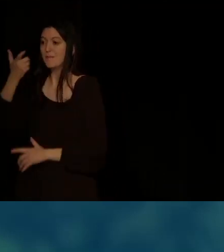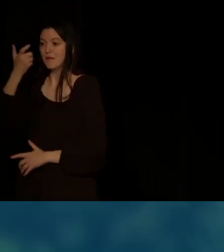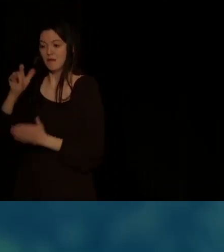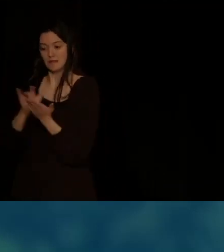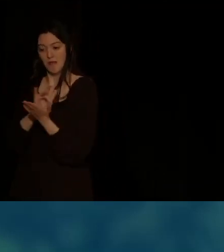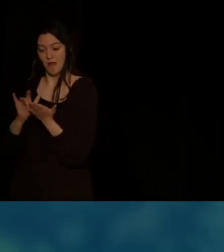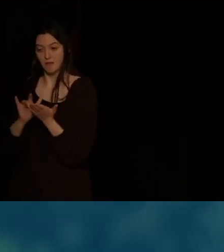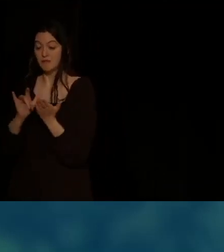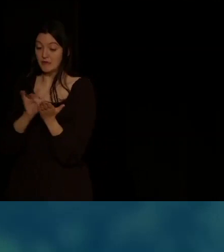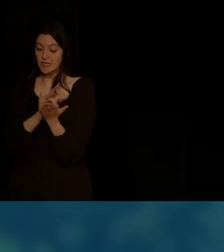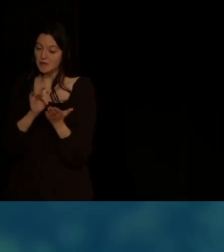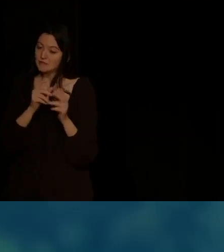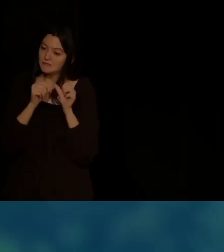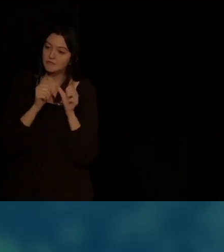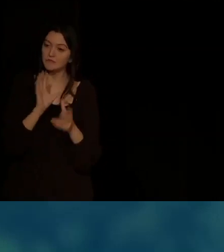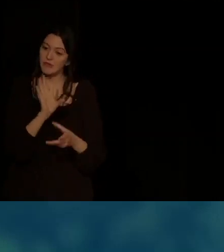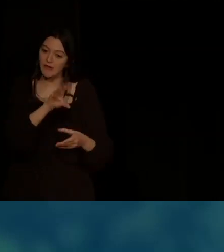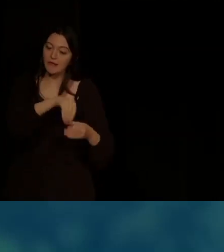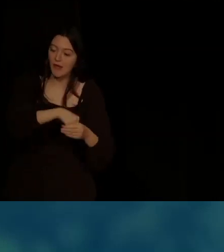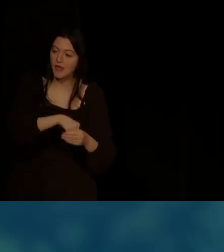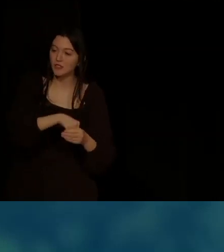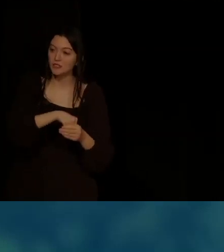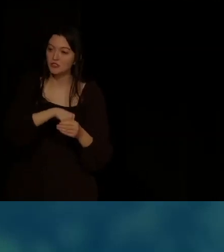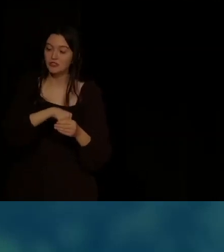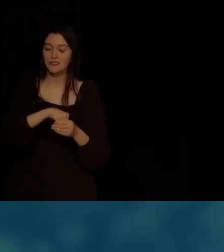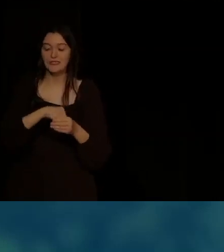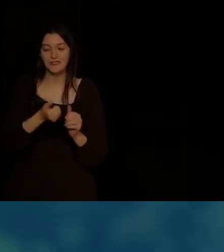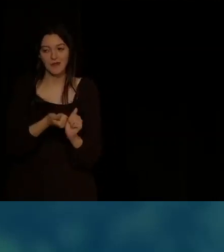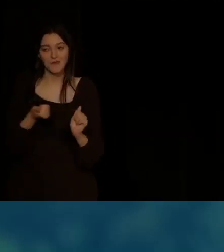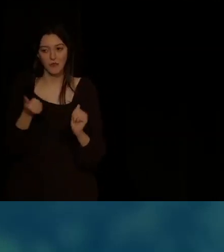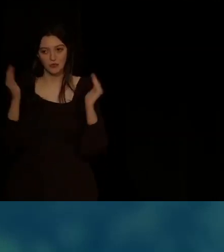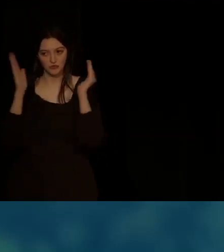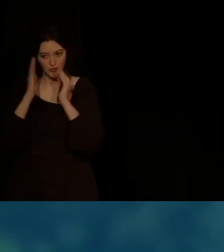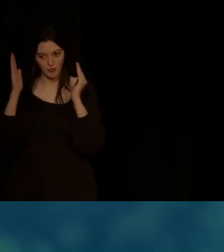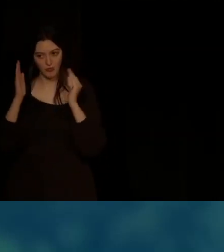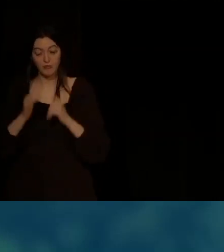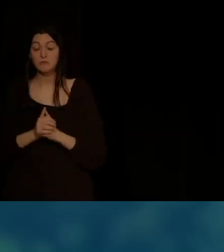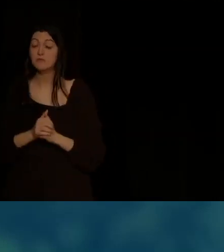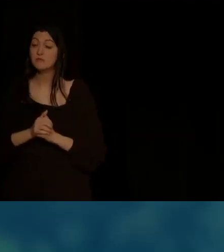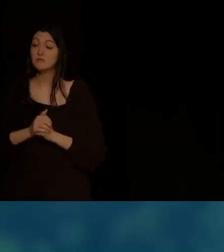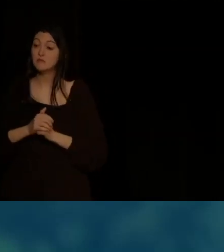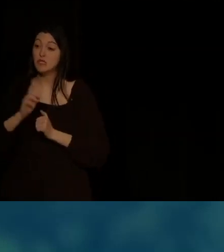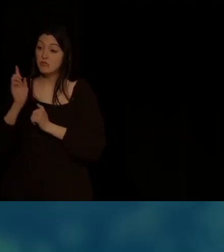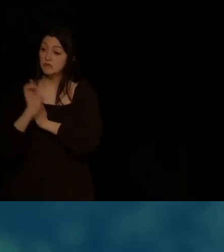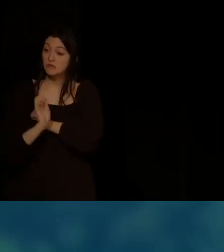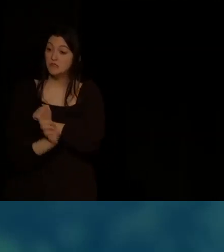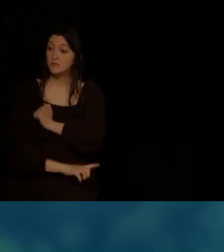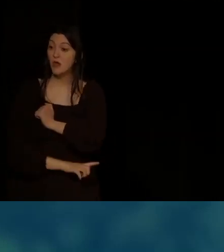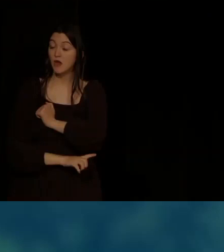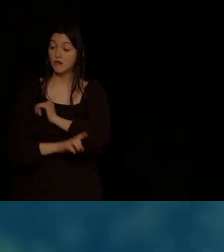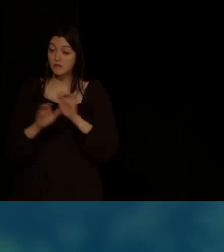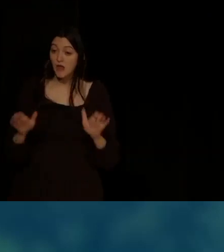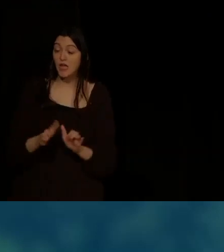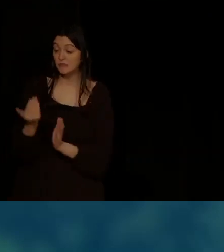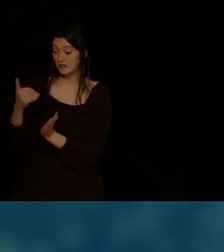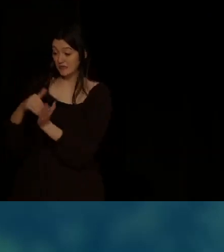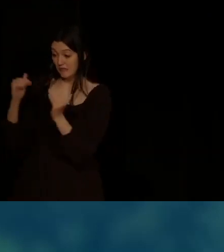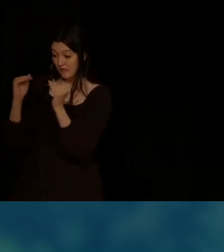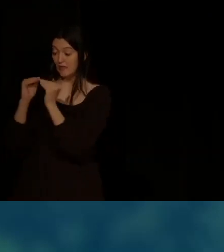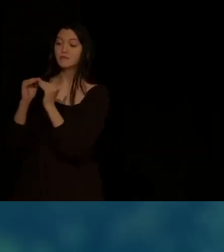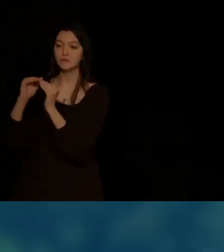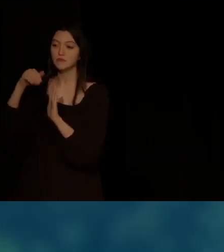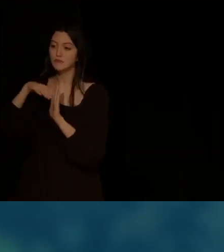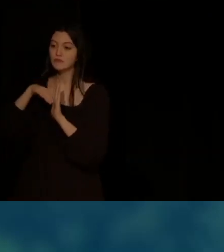keep residents engaged and out of trouble. Disciplinary action in the Justice Center has decreased